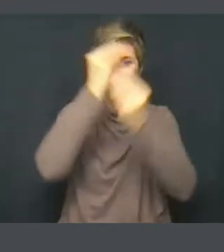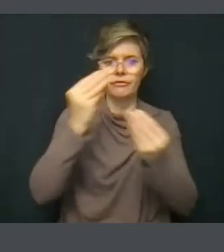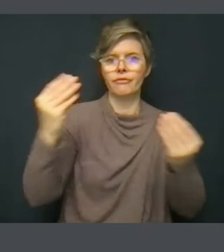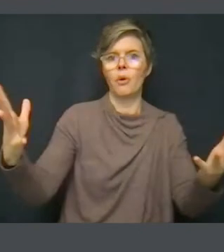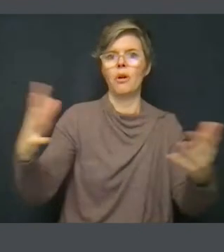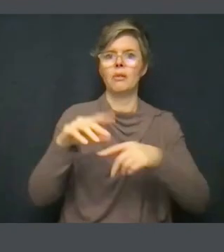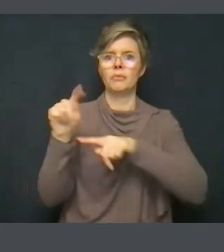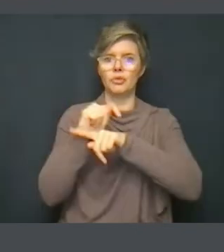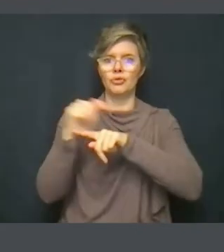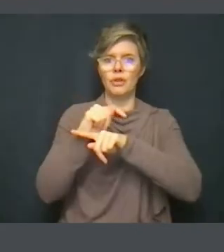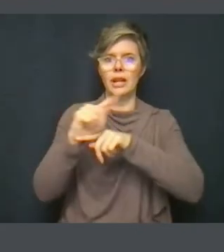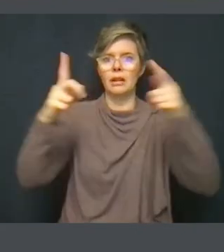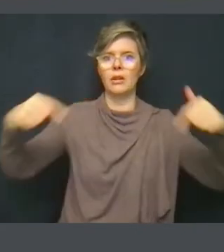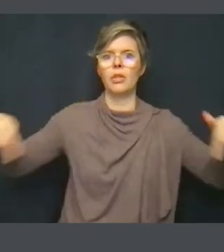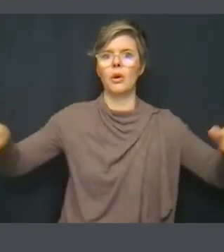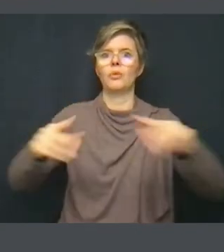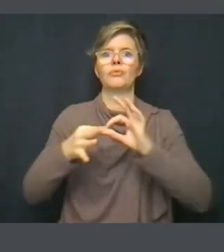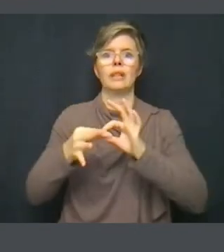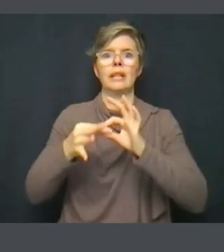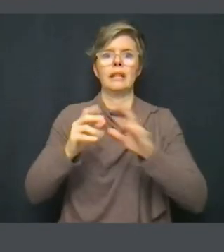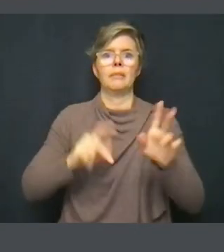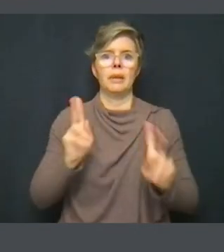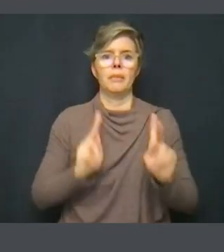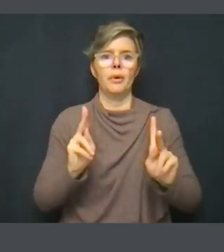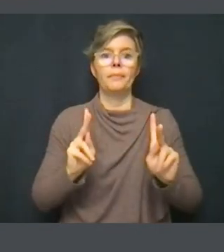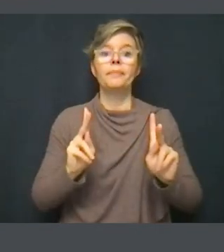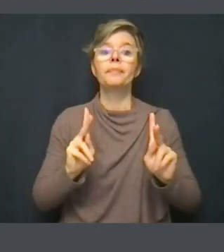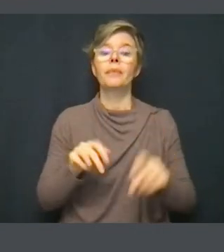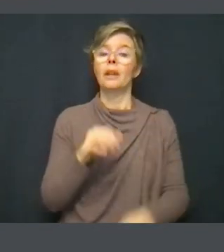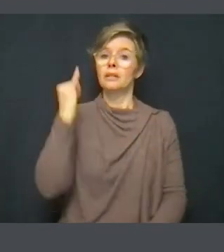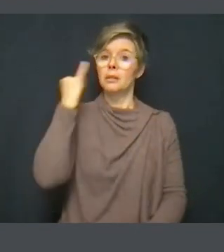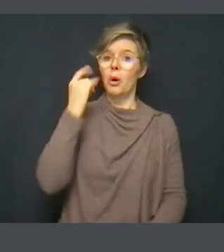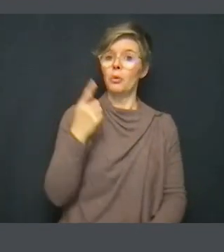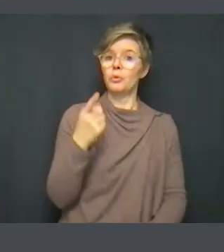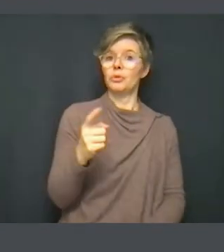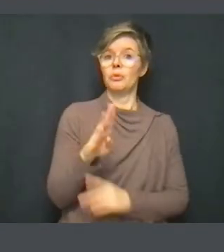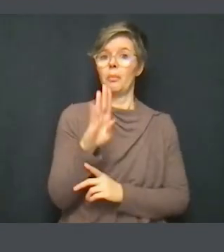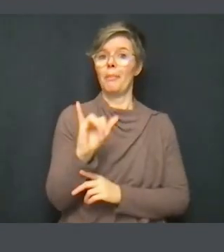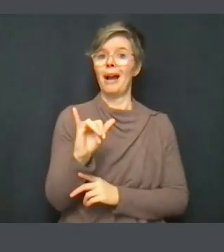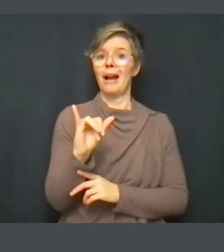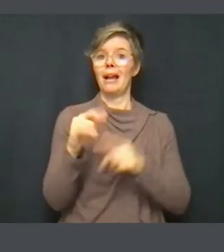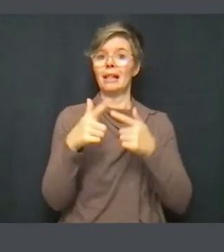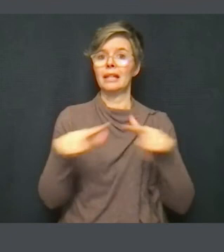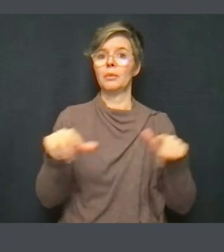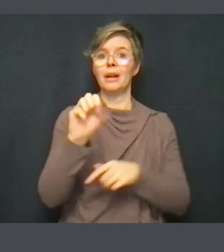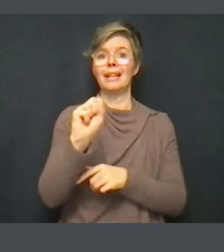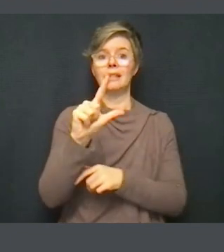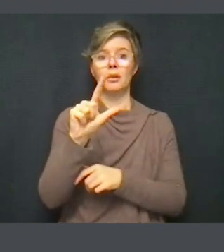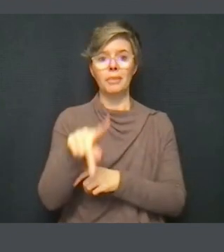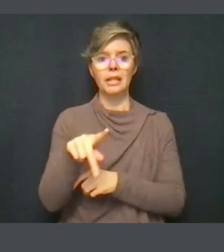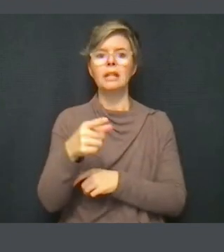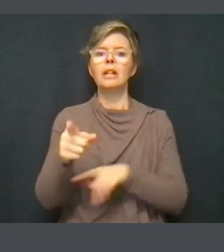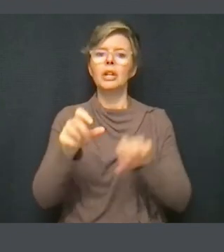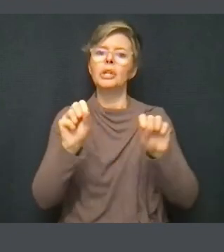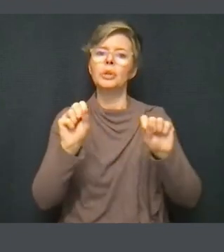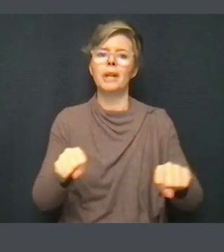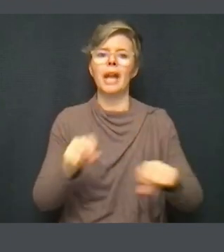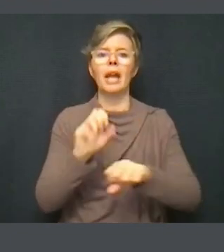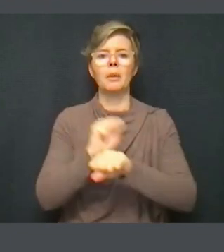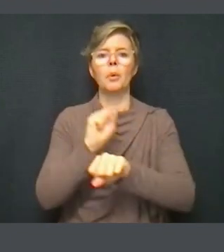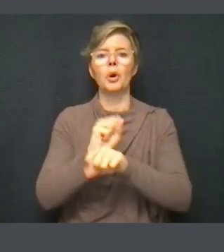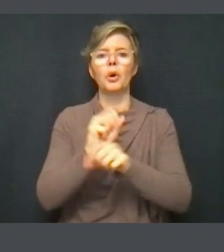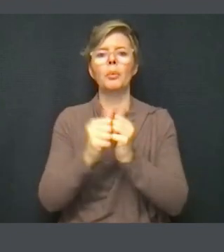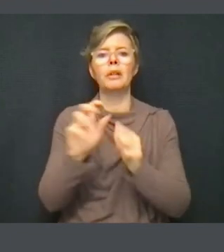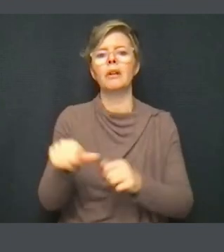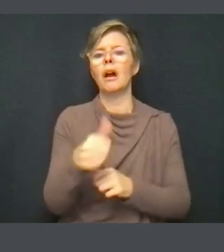really important. Even if you're serious bilingual SLP, there's no reason why you can't network with bilingual SLPs, right? I think most bilingual SLPs